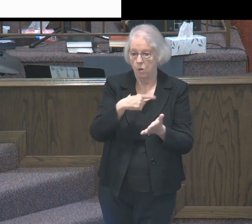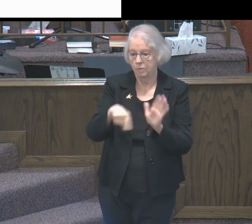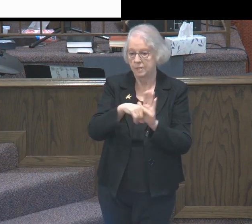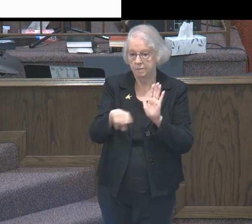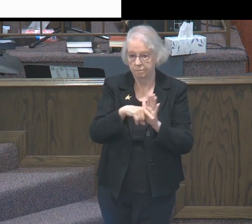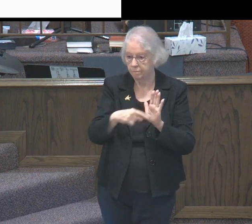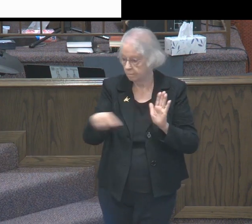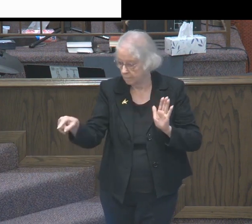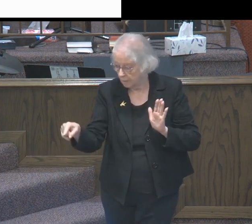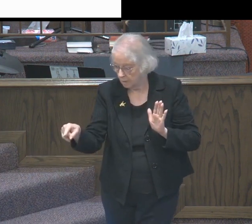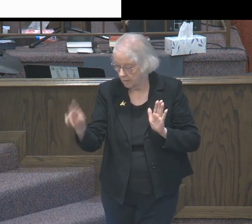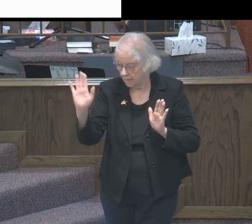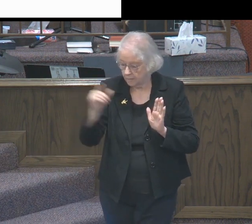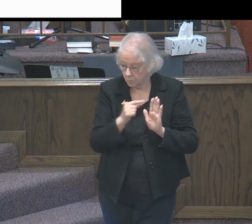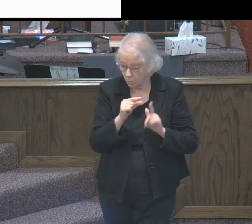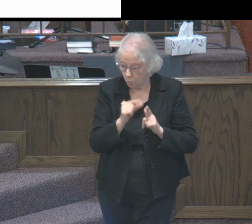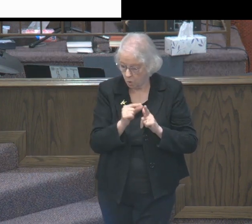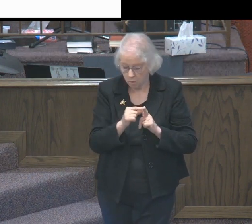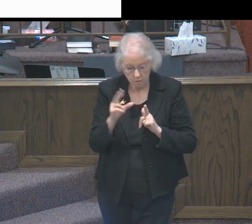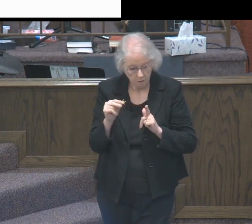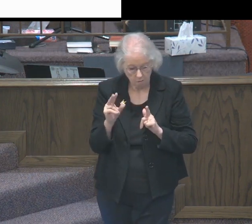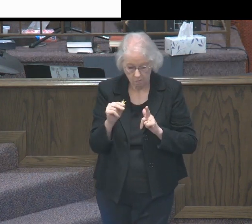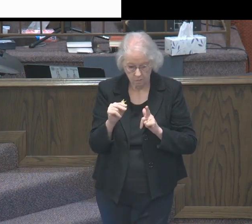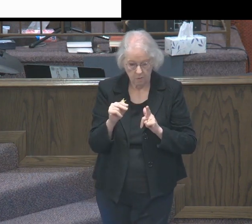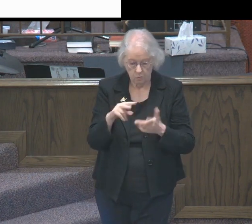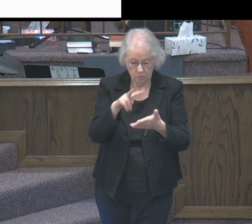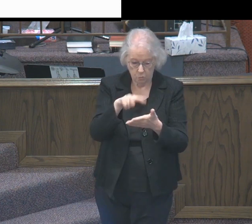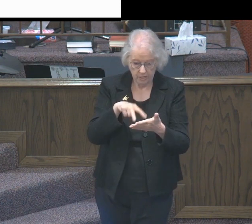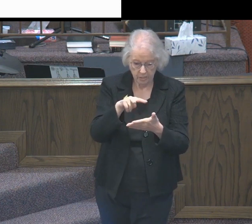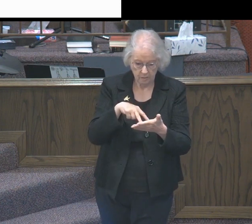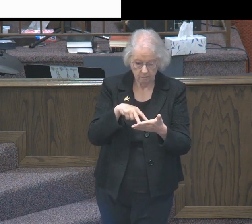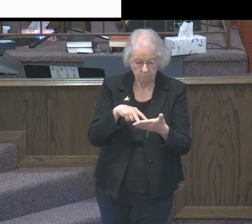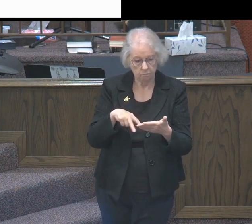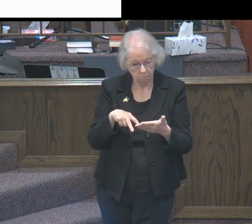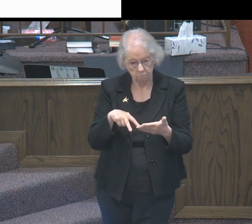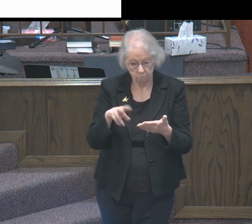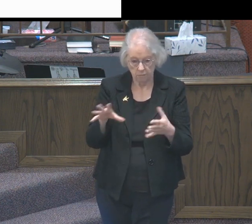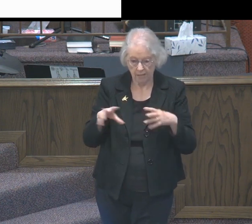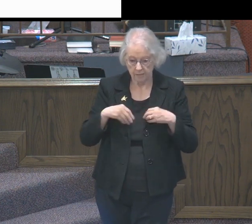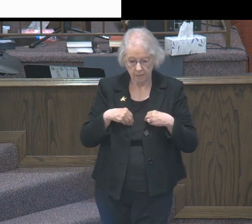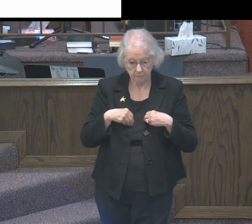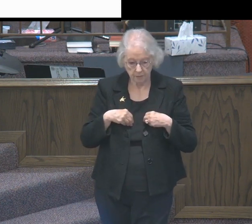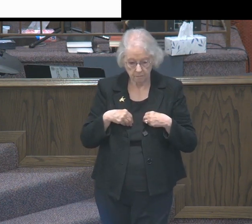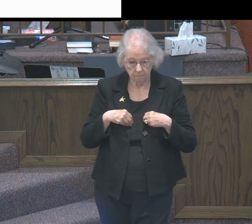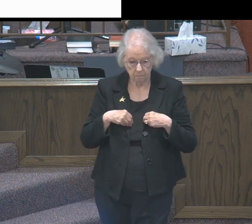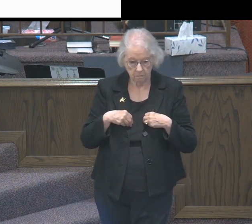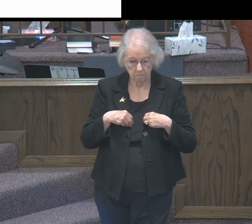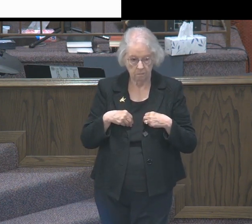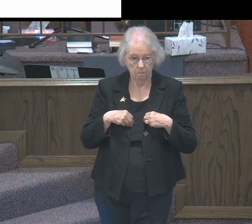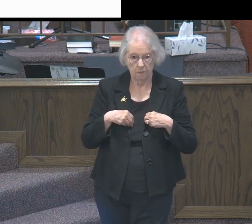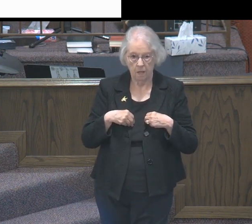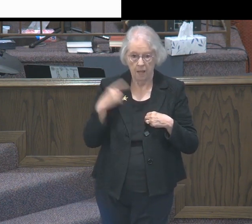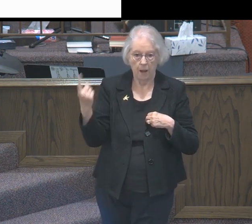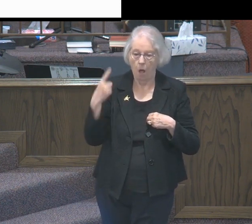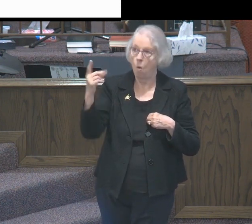don't relax it. God's word is what it says it is. And we are not to take man's word over God's